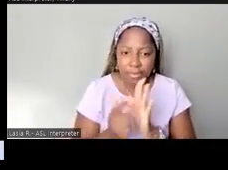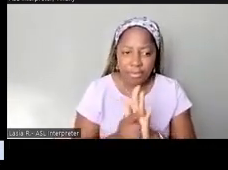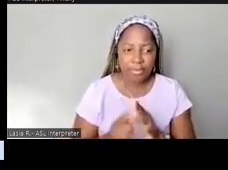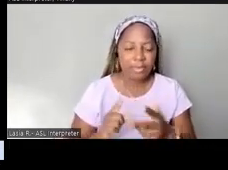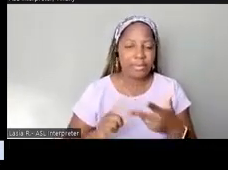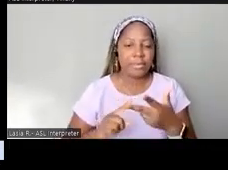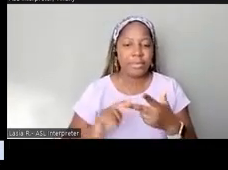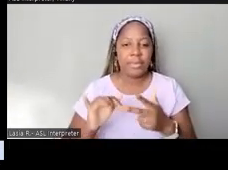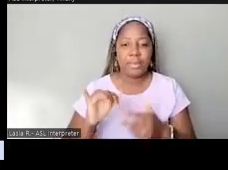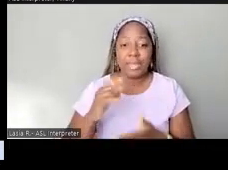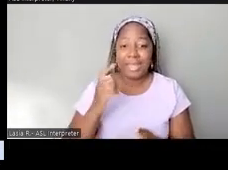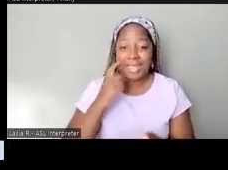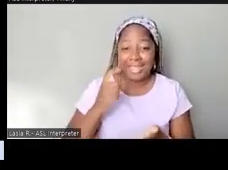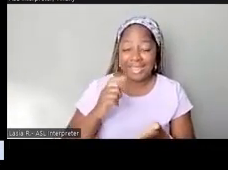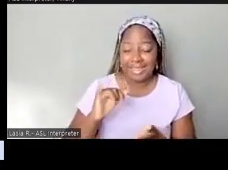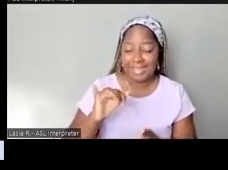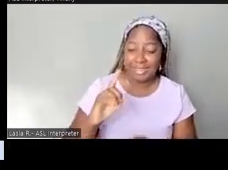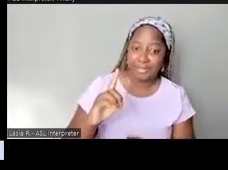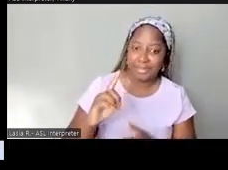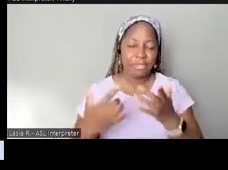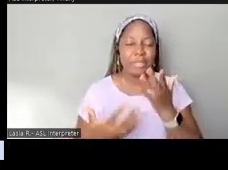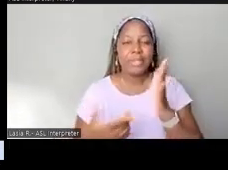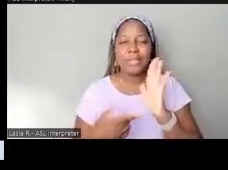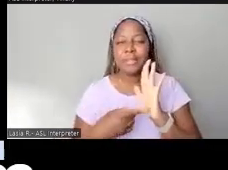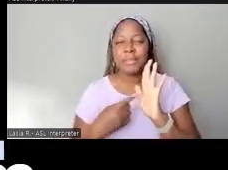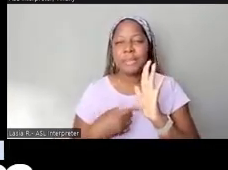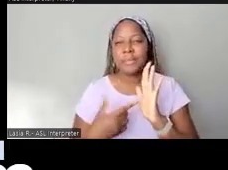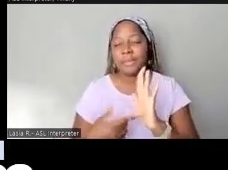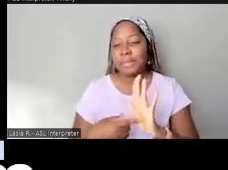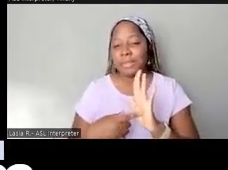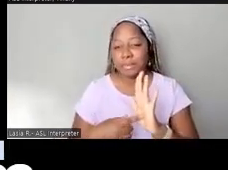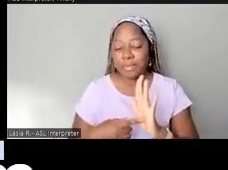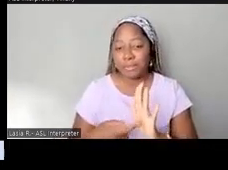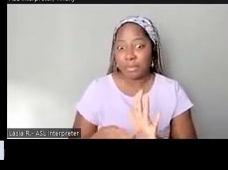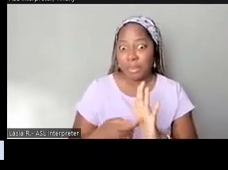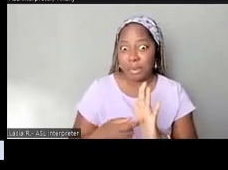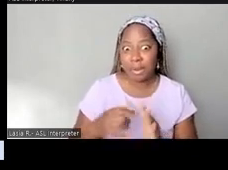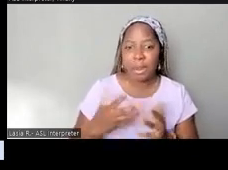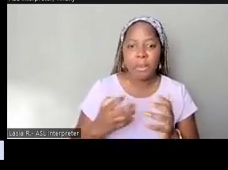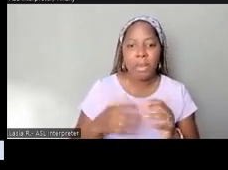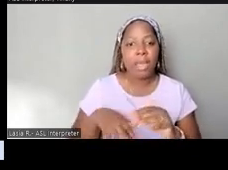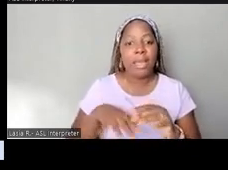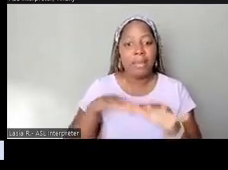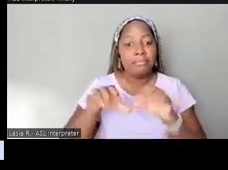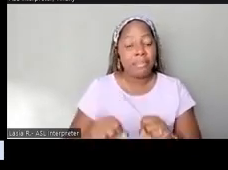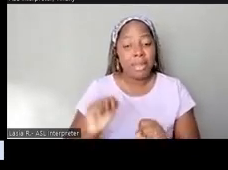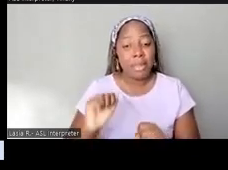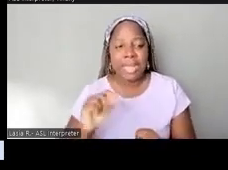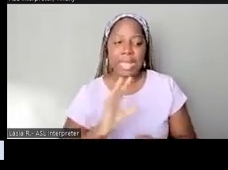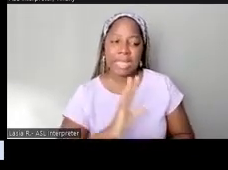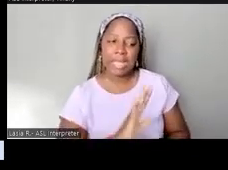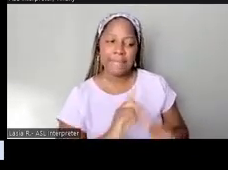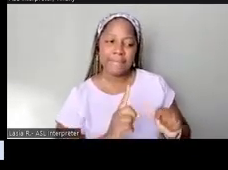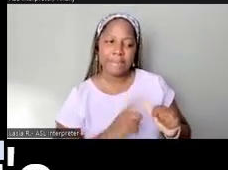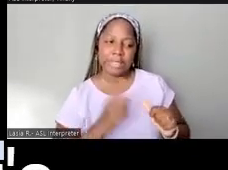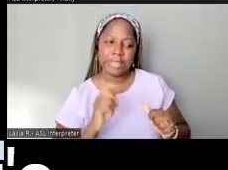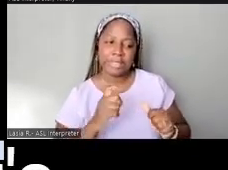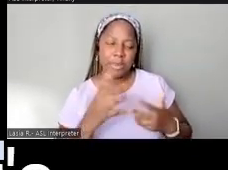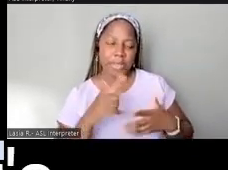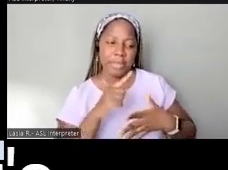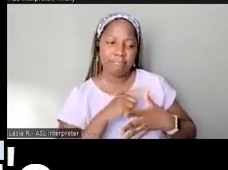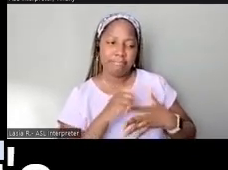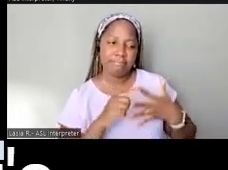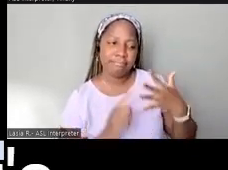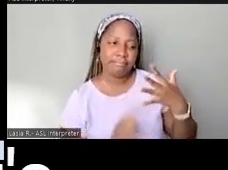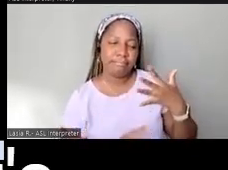So even being able to access an apartment, sometimes the housing market, the housing system requires specific types of identification. So